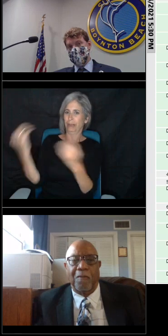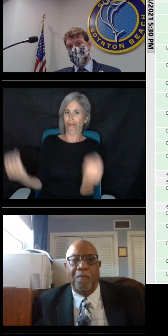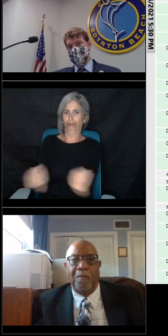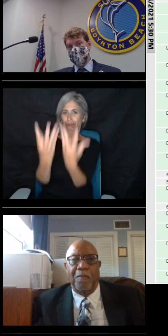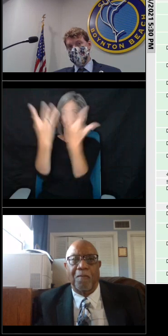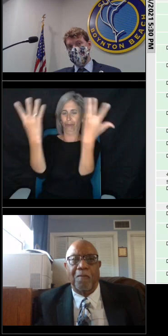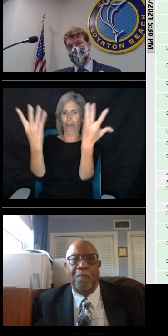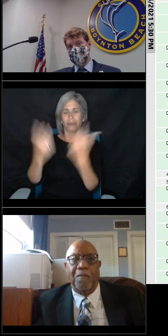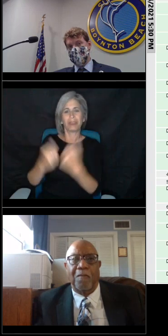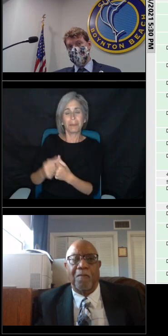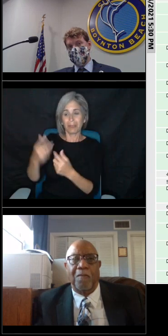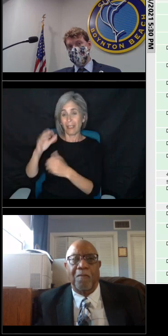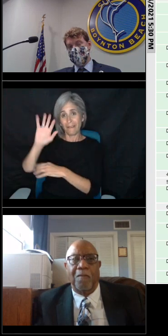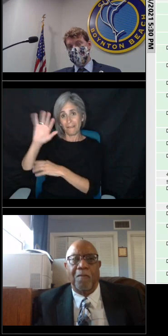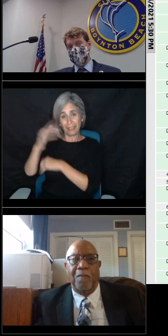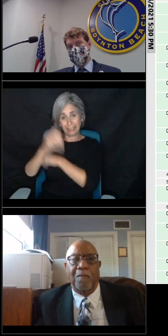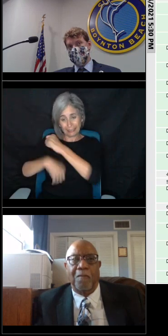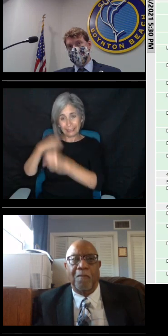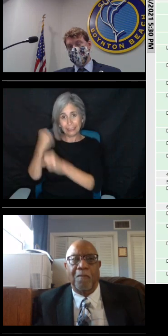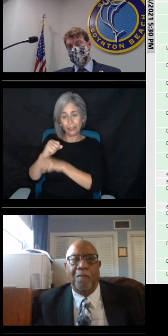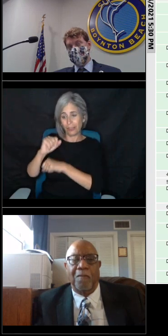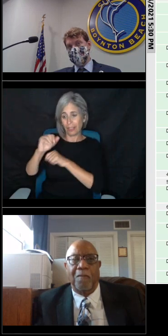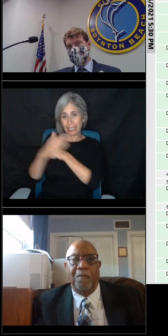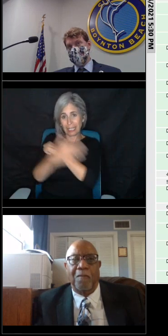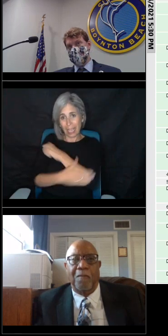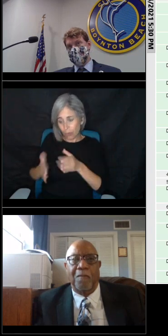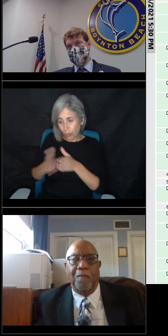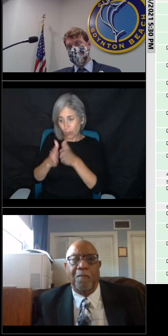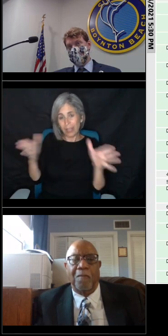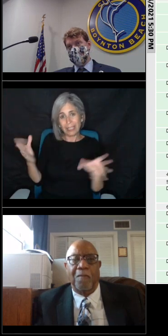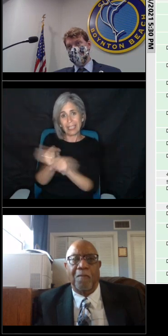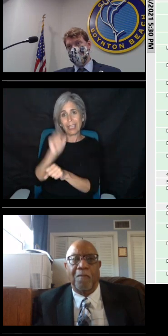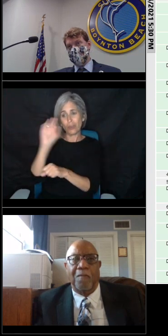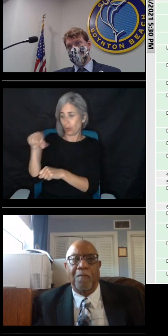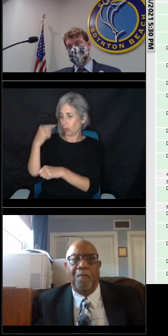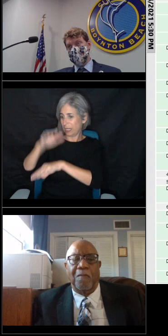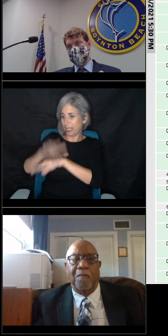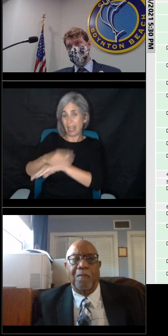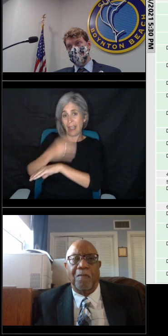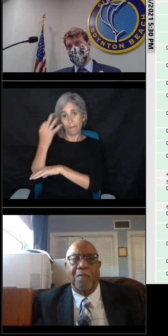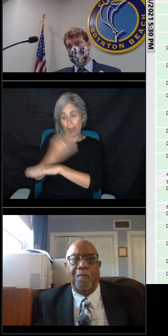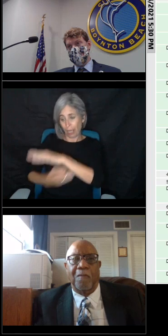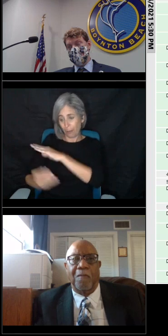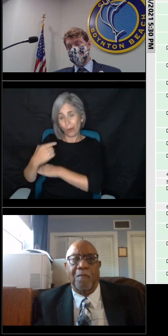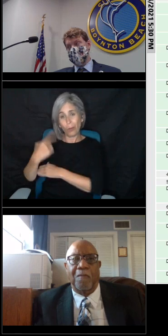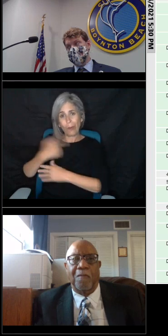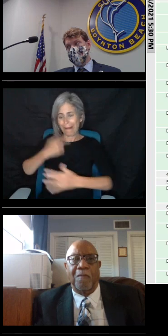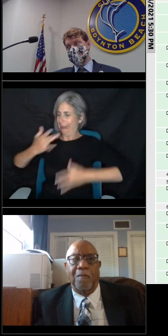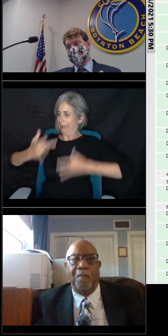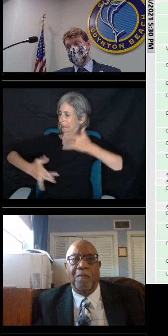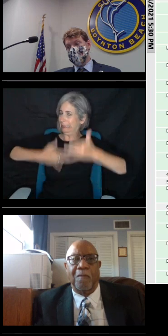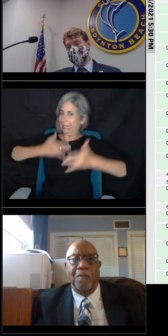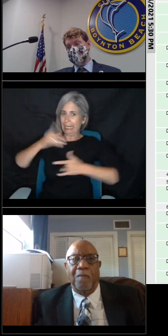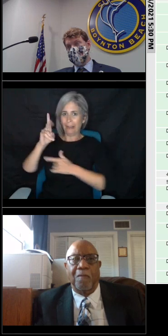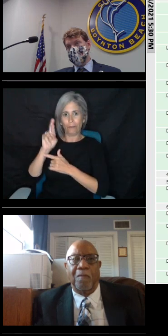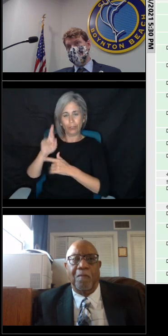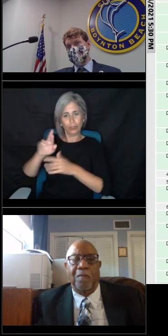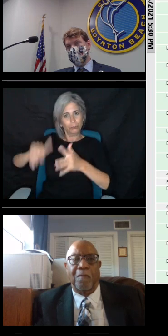of the county-wide Get Your Green On campaign. Last Friday morning, we had an exciting virtual